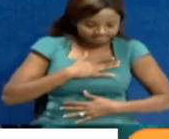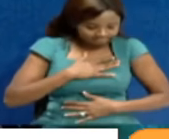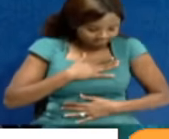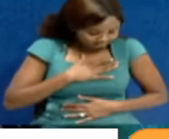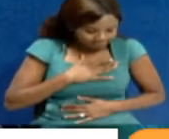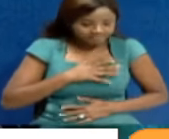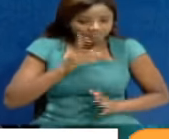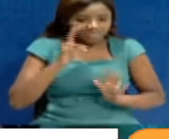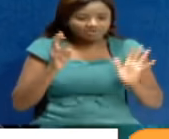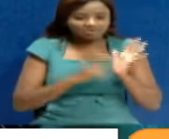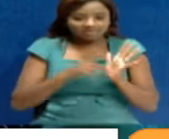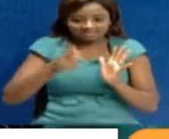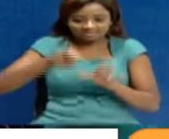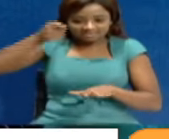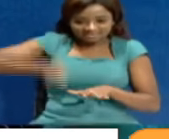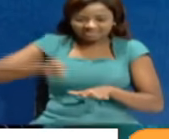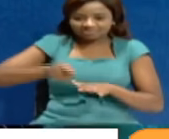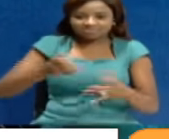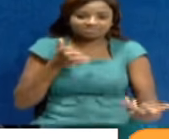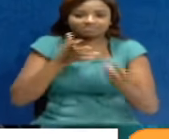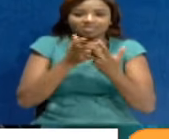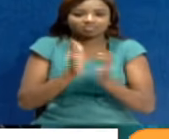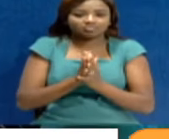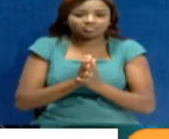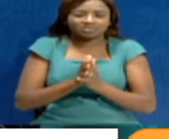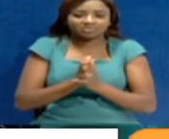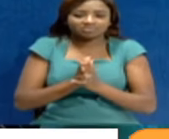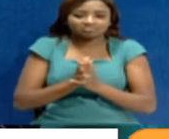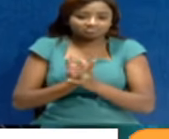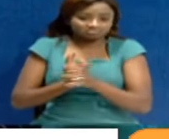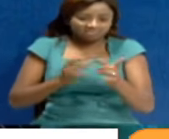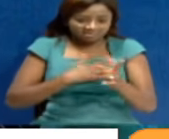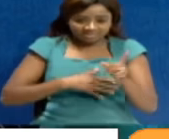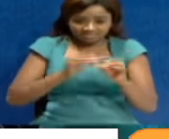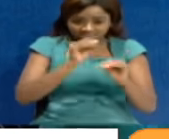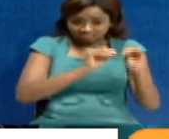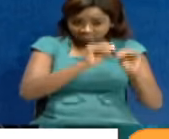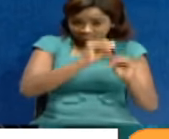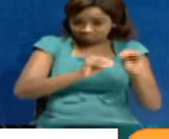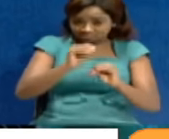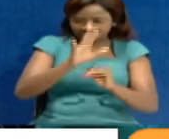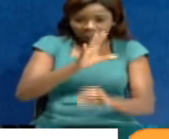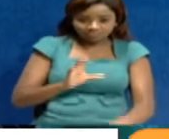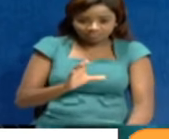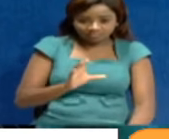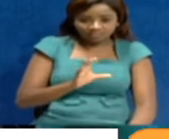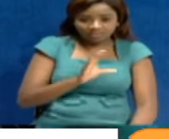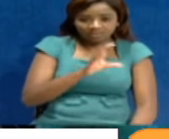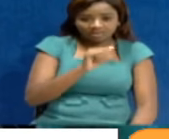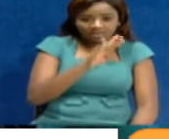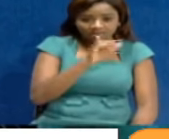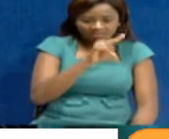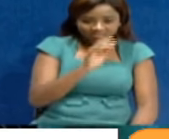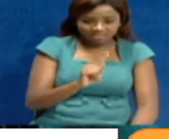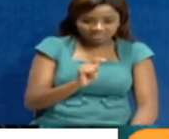the bindingness of this judgment, to reorganize the cabinet within this duration. There's a window there that he can do